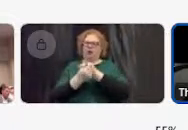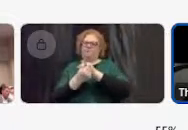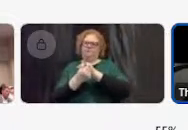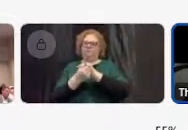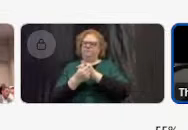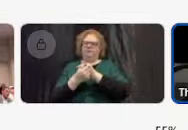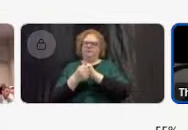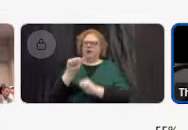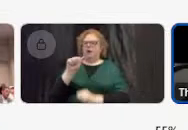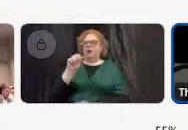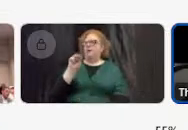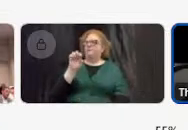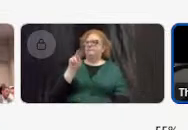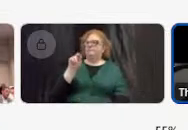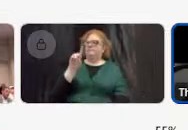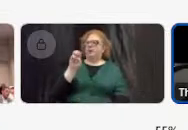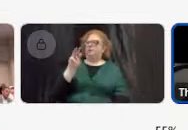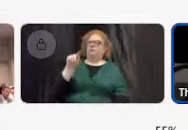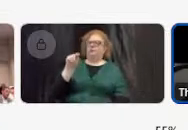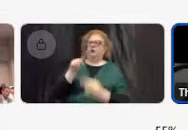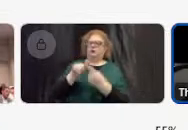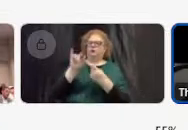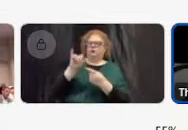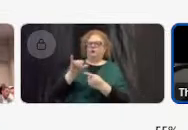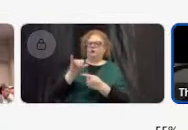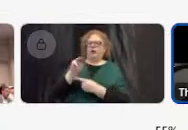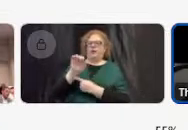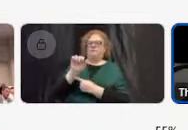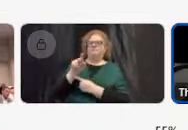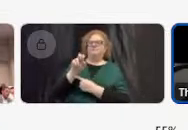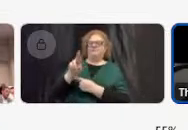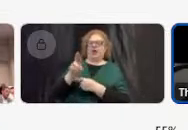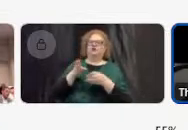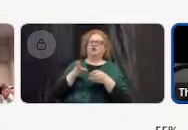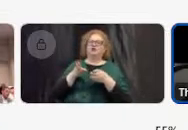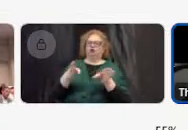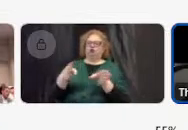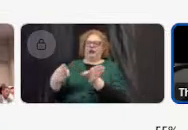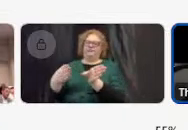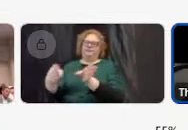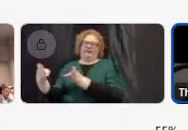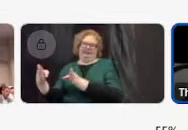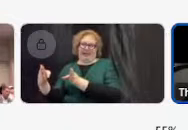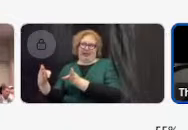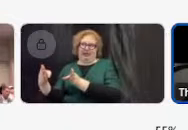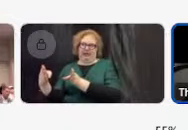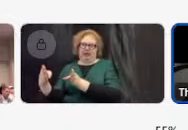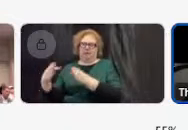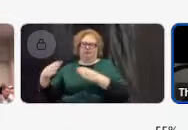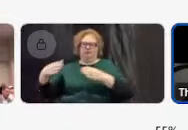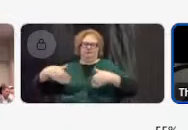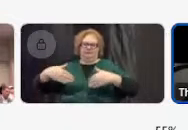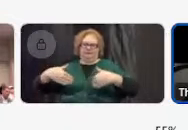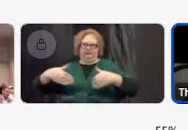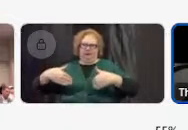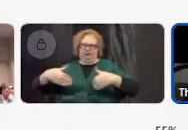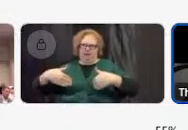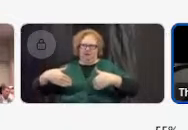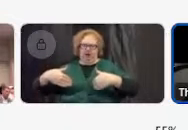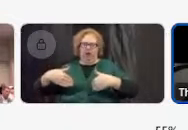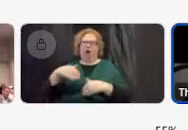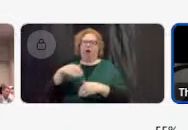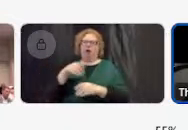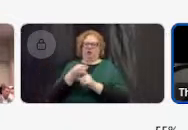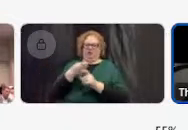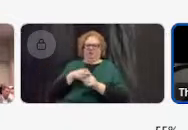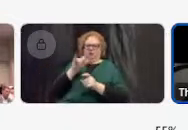was a conceptual, general alignment. I want to read from the Boundary Street improvements or the